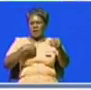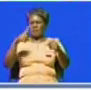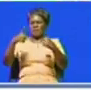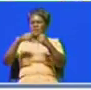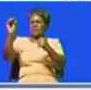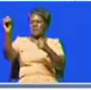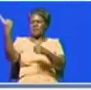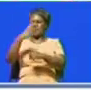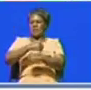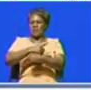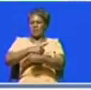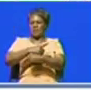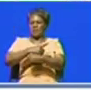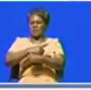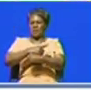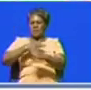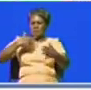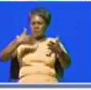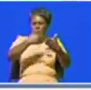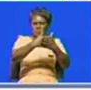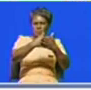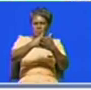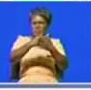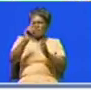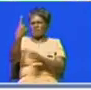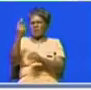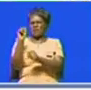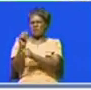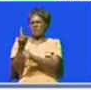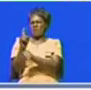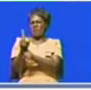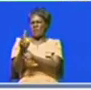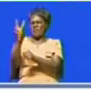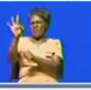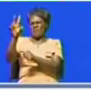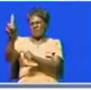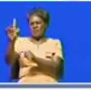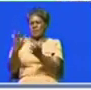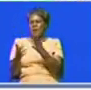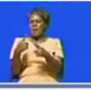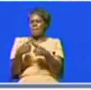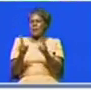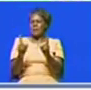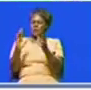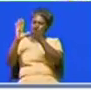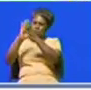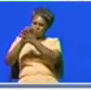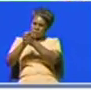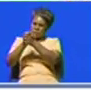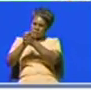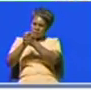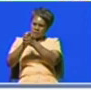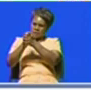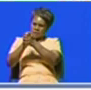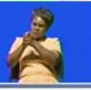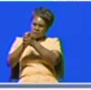days. 60 days go all the way to until, I think, November 1st, or let's say October 31st. Mm-hmm. However, as Jubilee, which